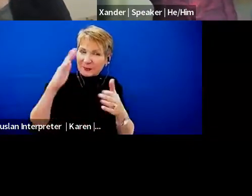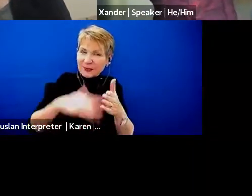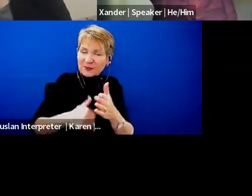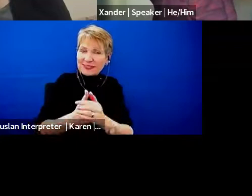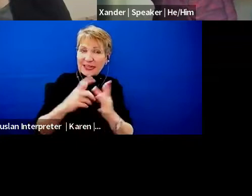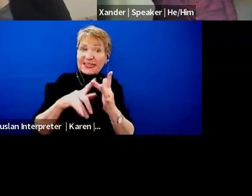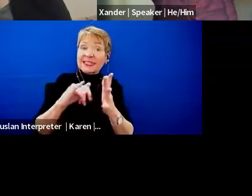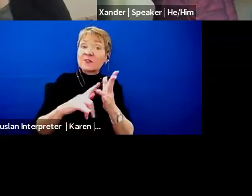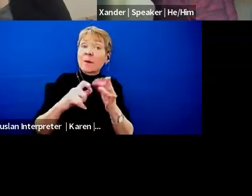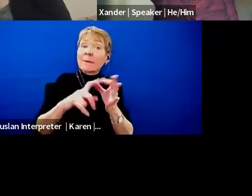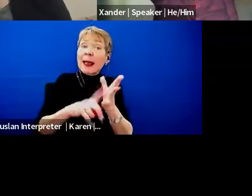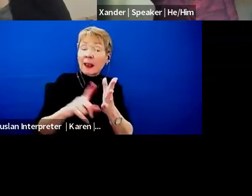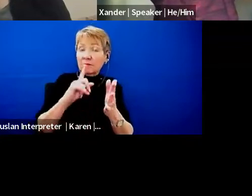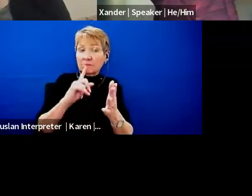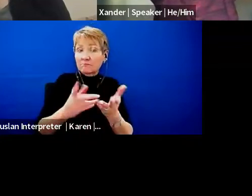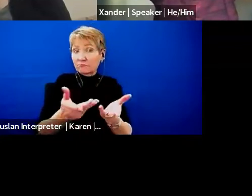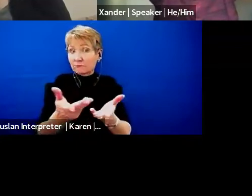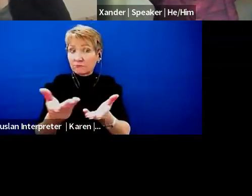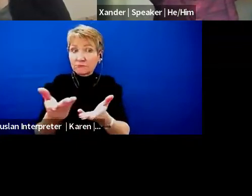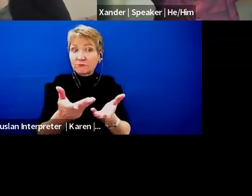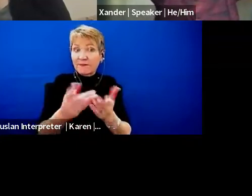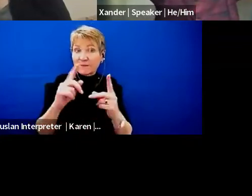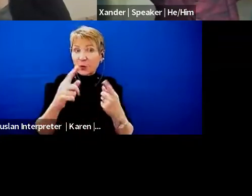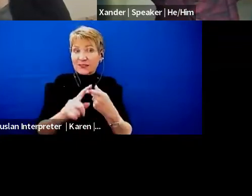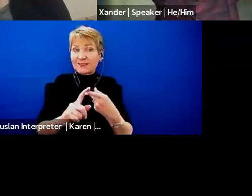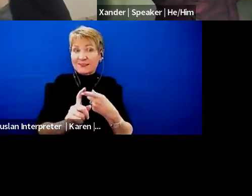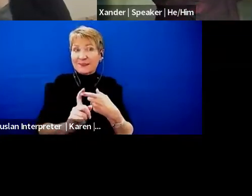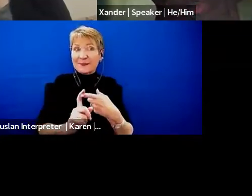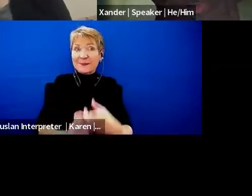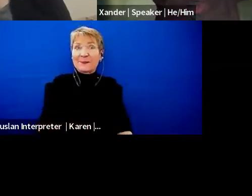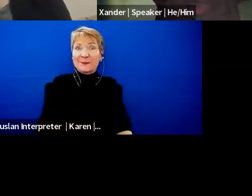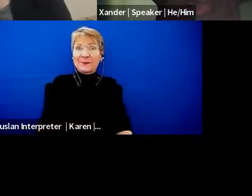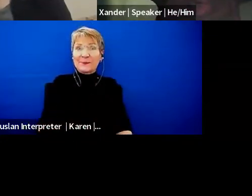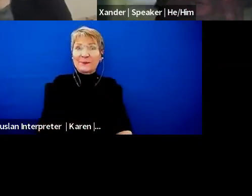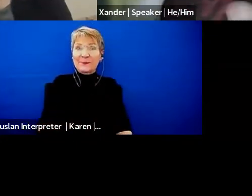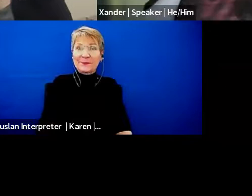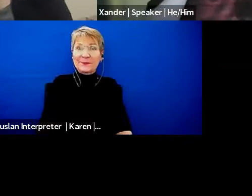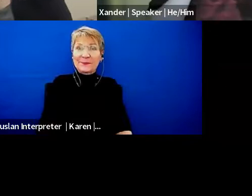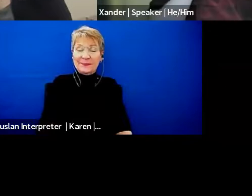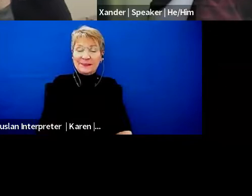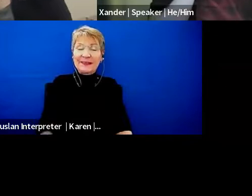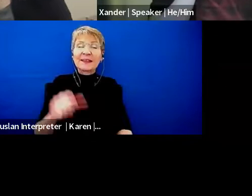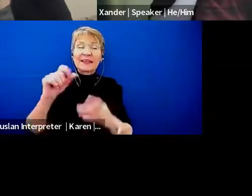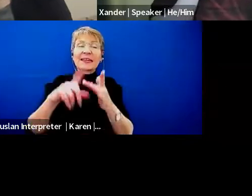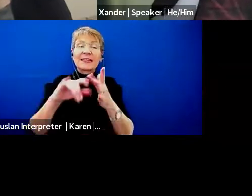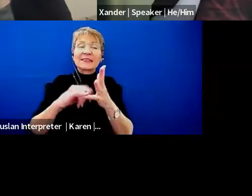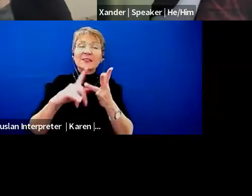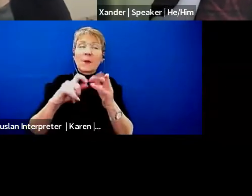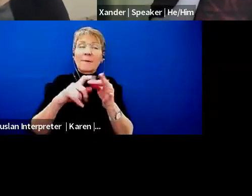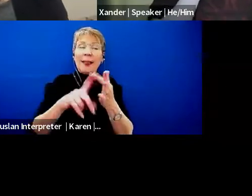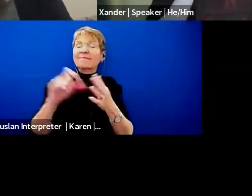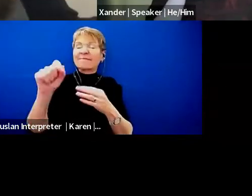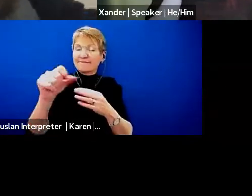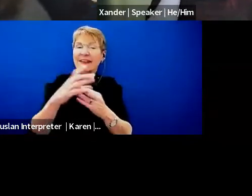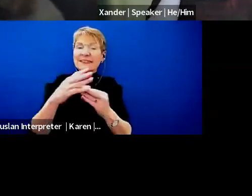Isabel, I'll throw to you first for this one, if that's okay. Yeah, of course. There are some physical